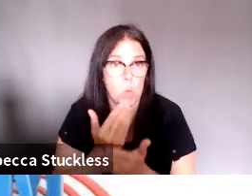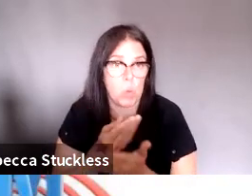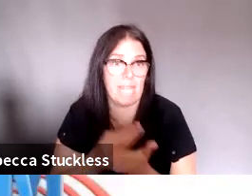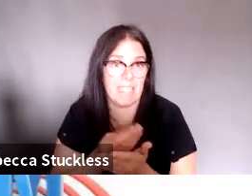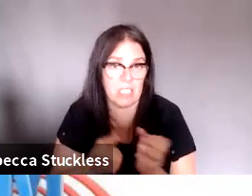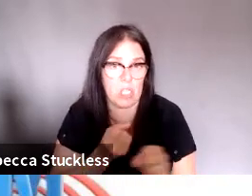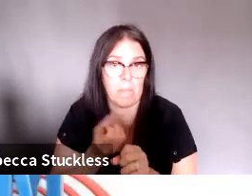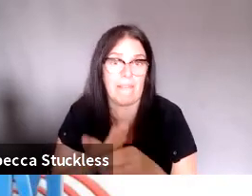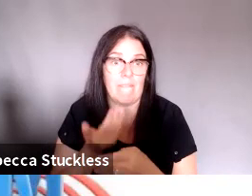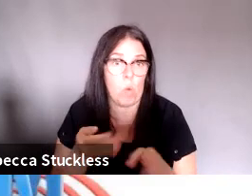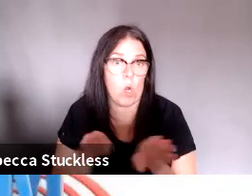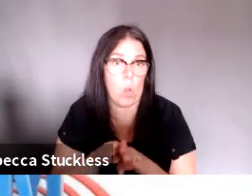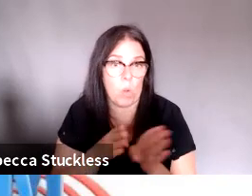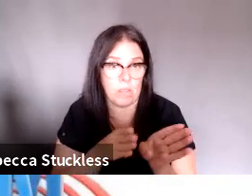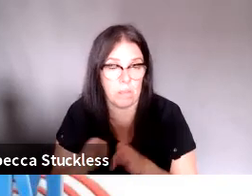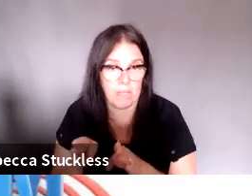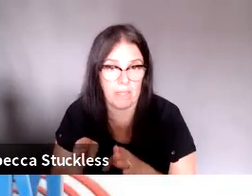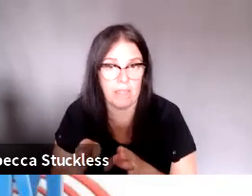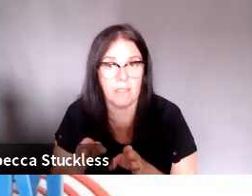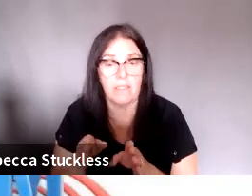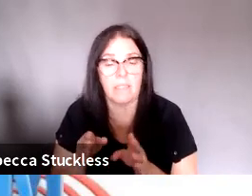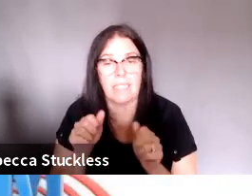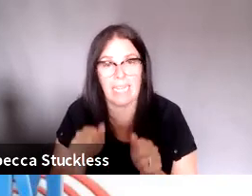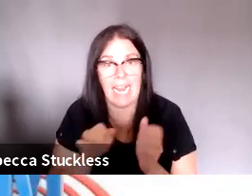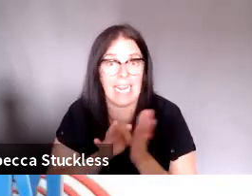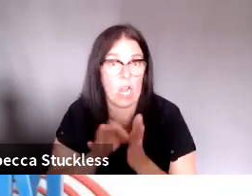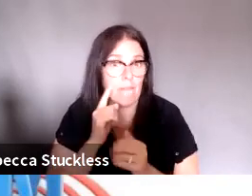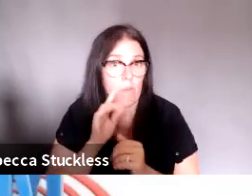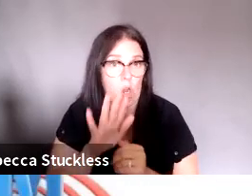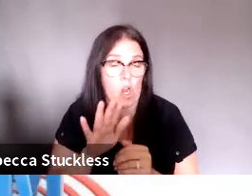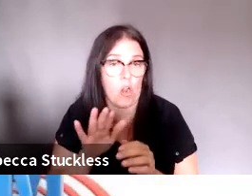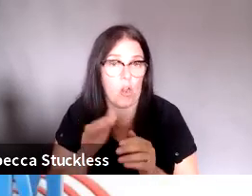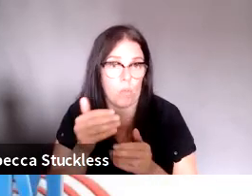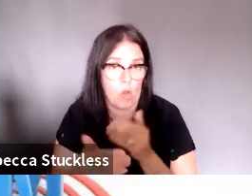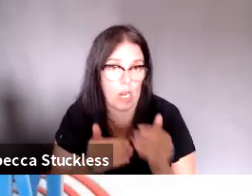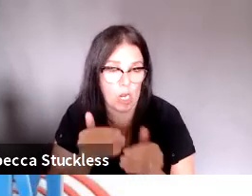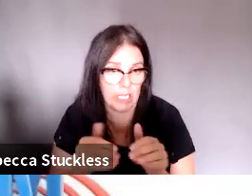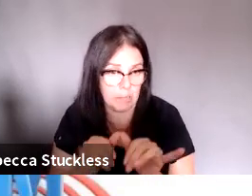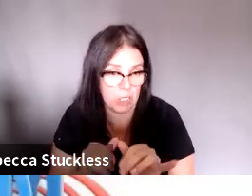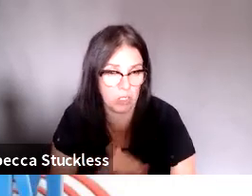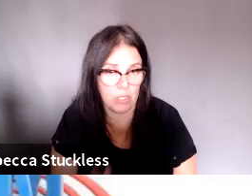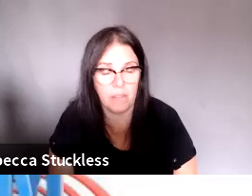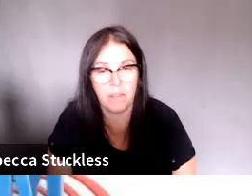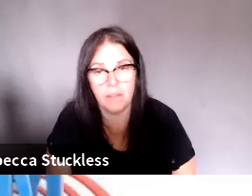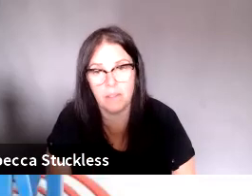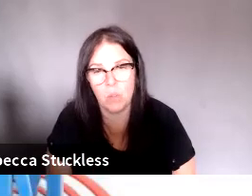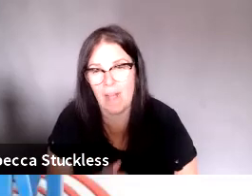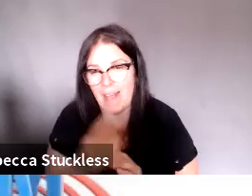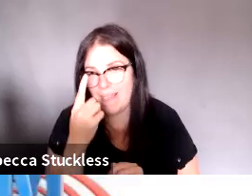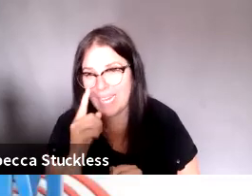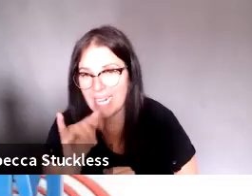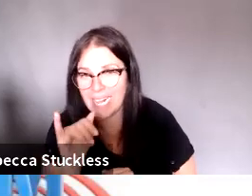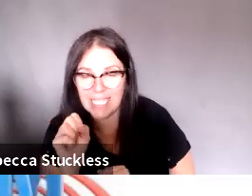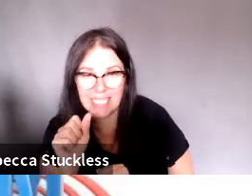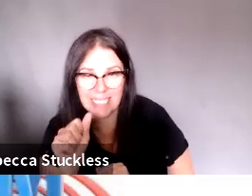close their plan in order to count toward the progress measure. So I think, Lisa, that's pretty much